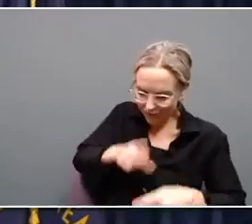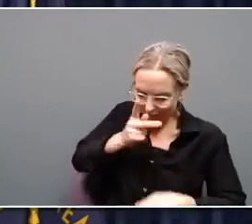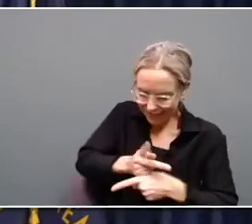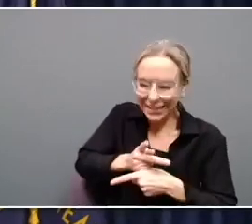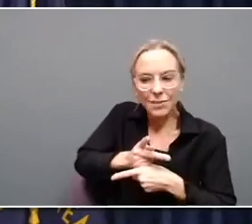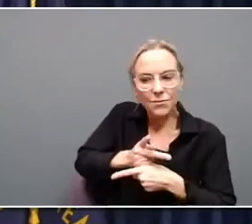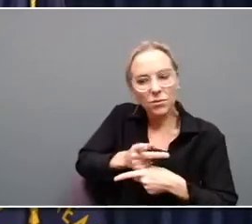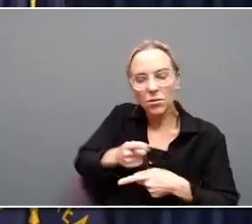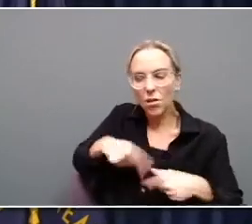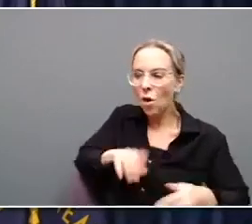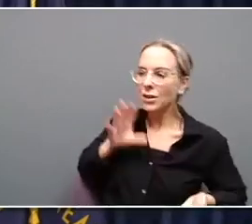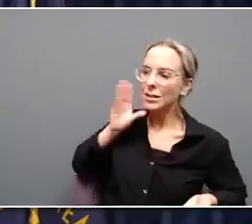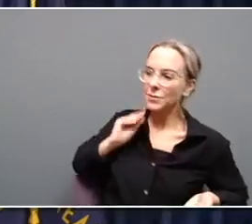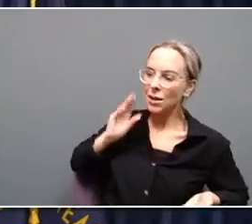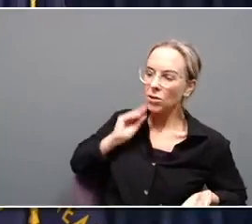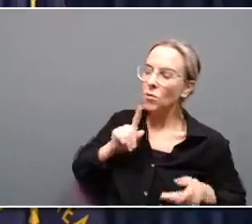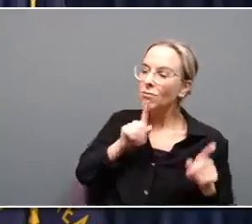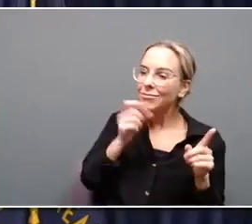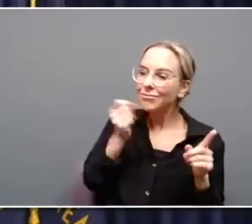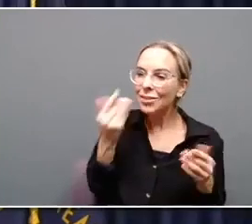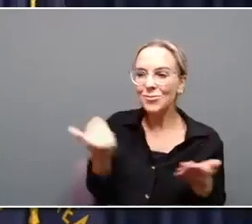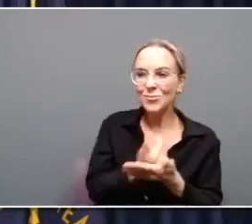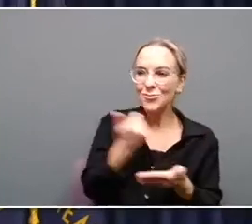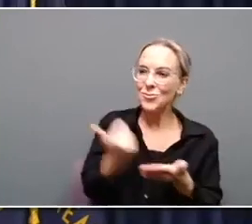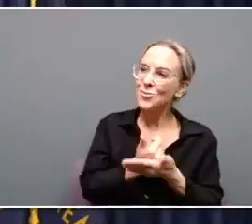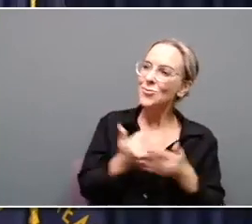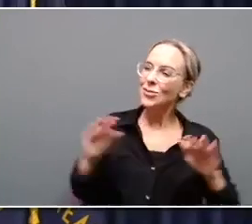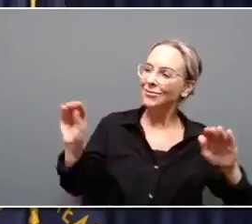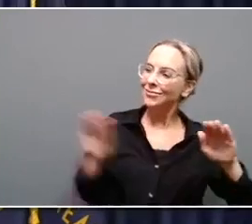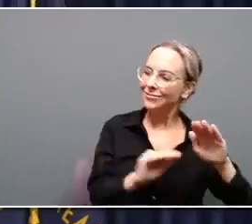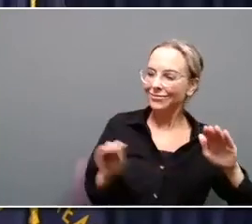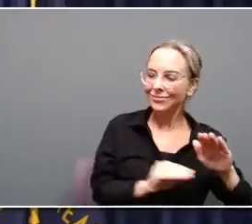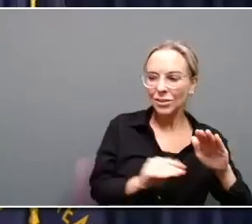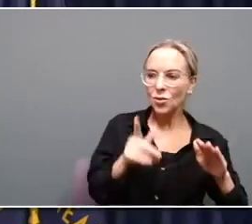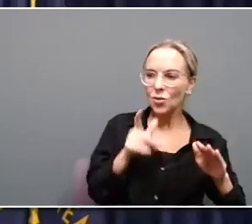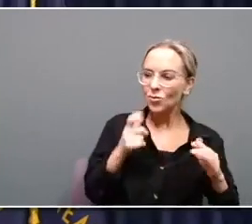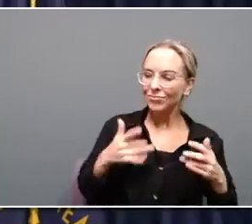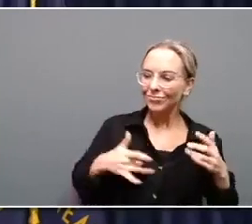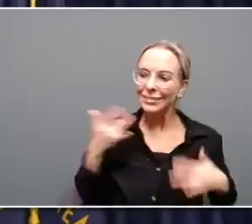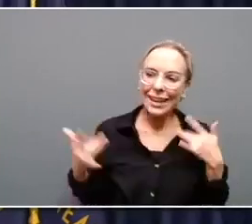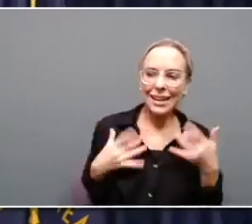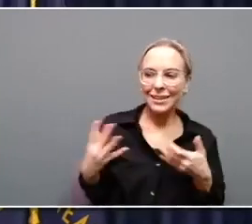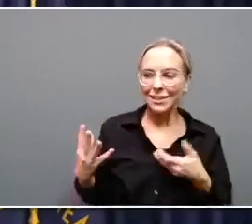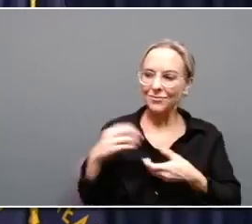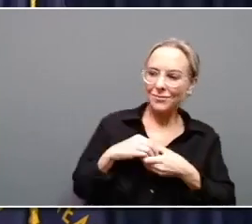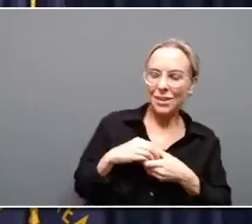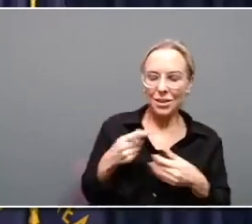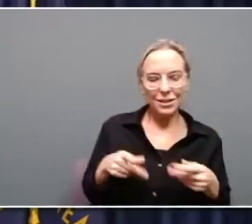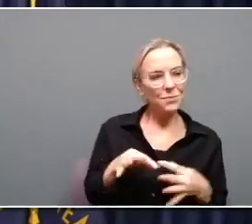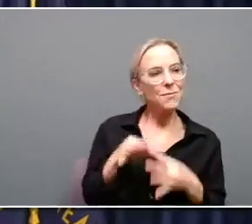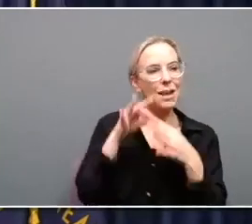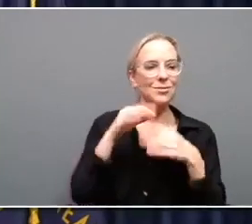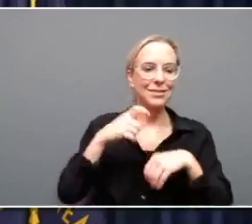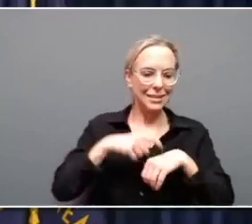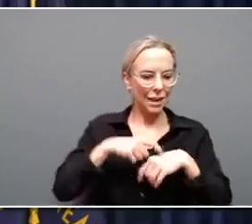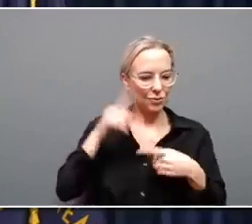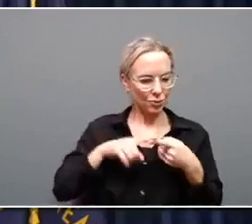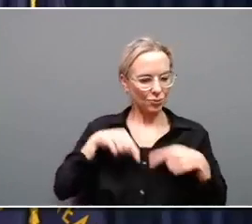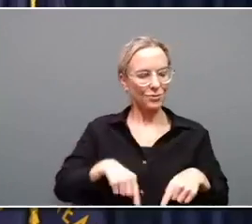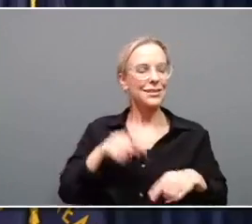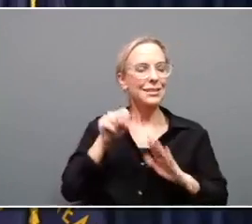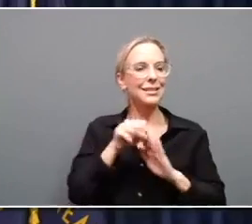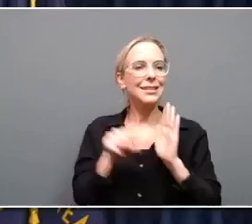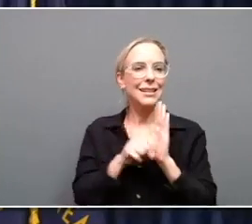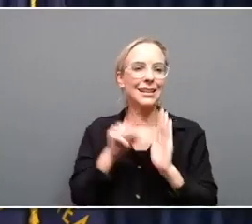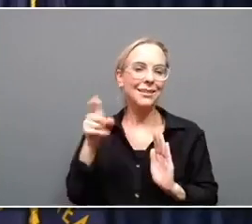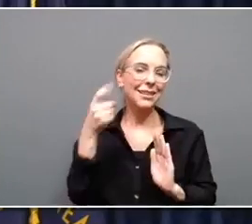but also add new excitement, those that want to come in at this really special time to state government. I'm